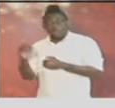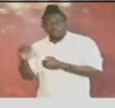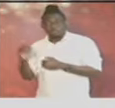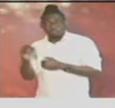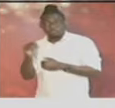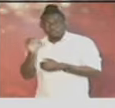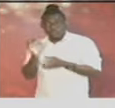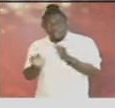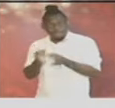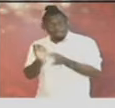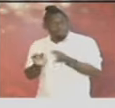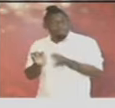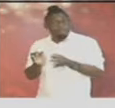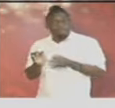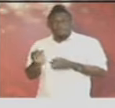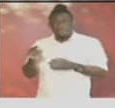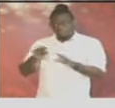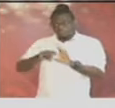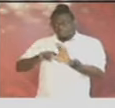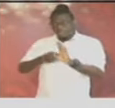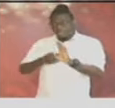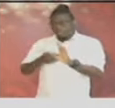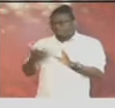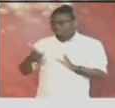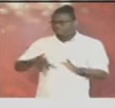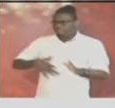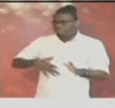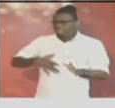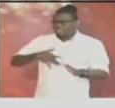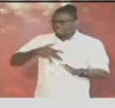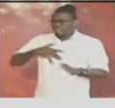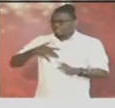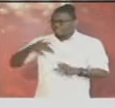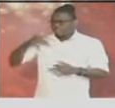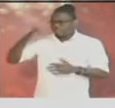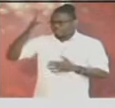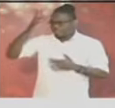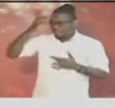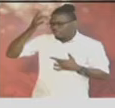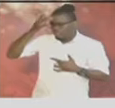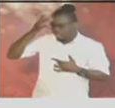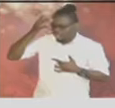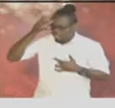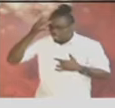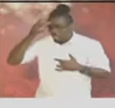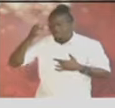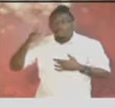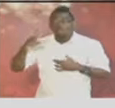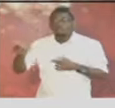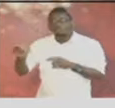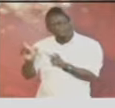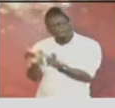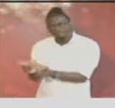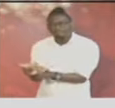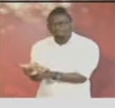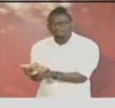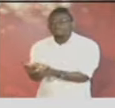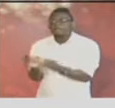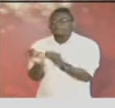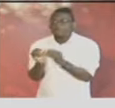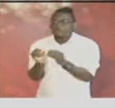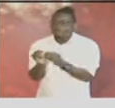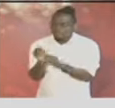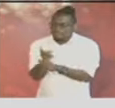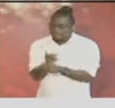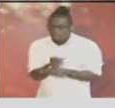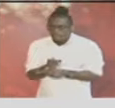develop symptoms while they're in quarantine to practice even further enhanced precautions by isolating themselves